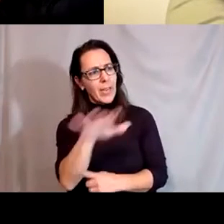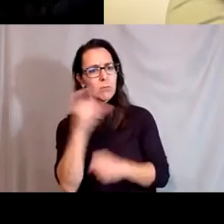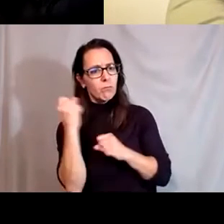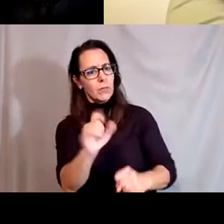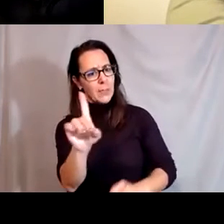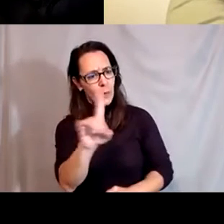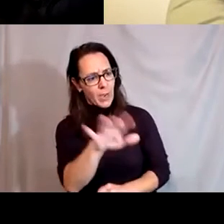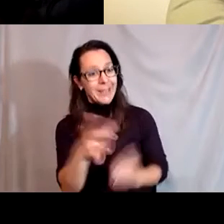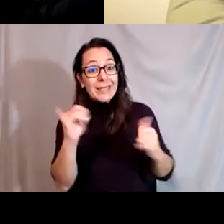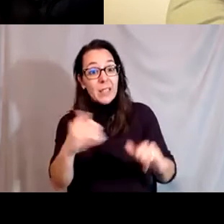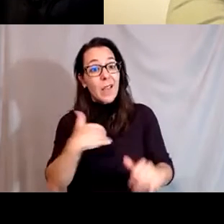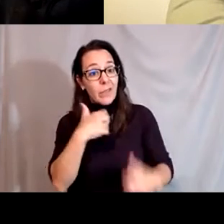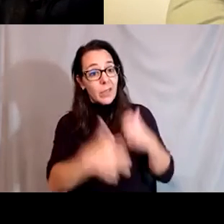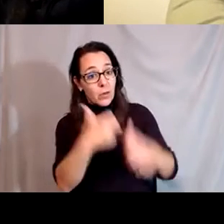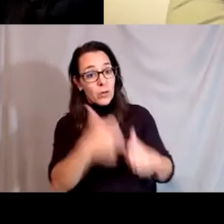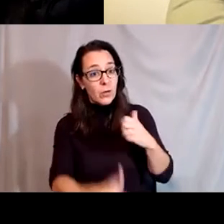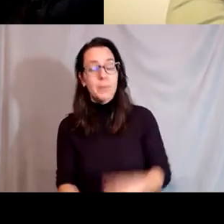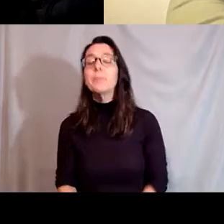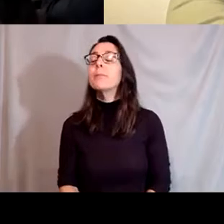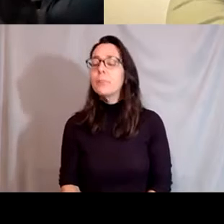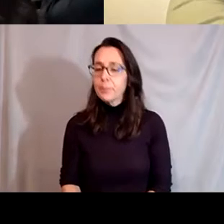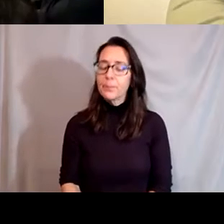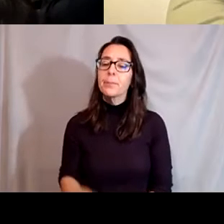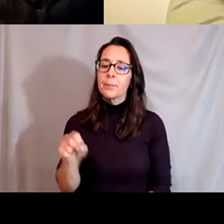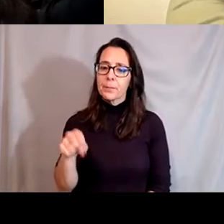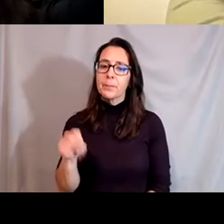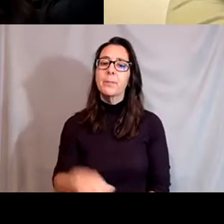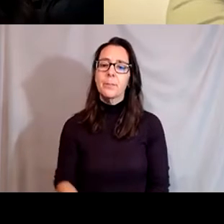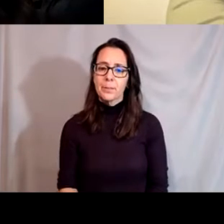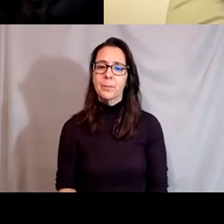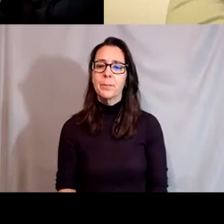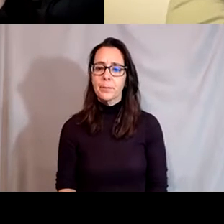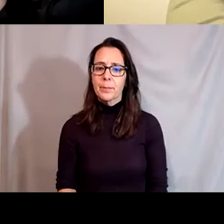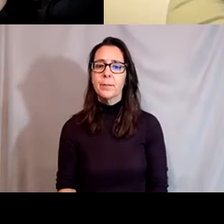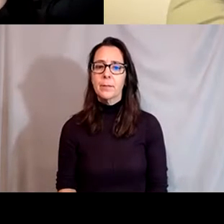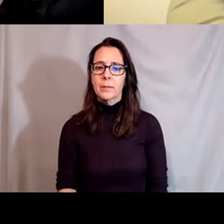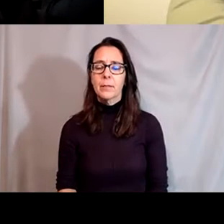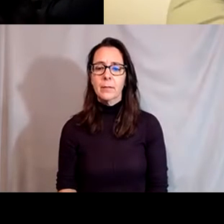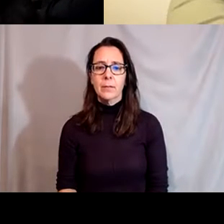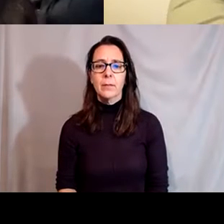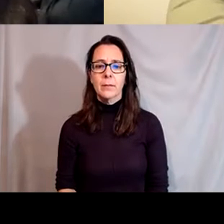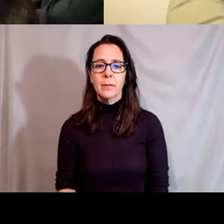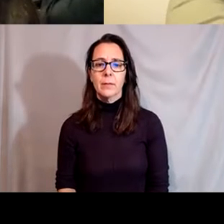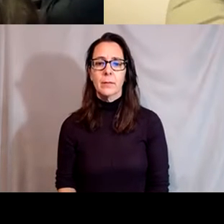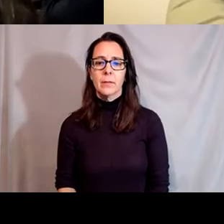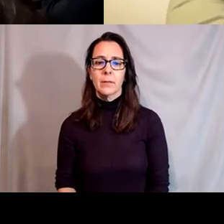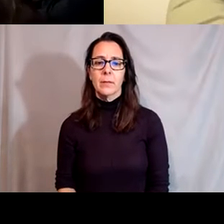I mean, the San Francisco public transit agency